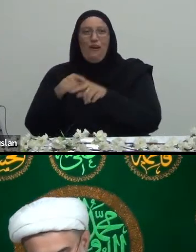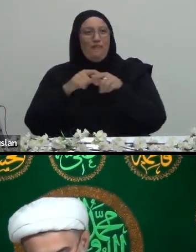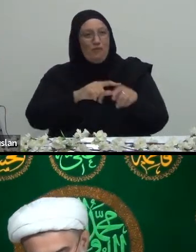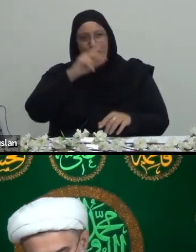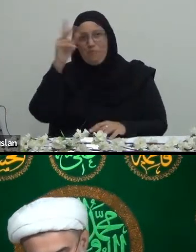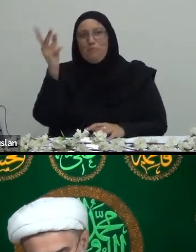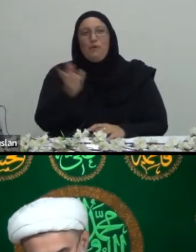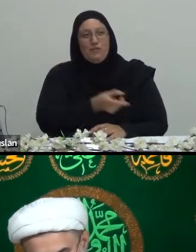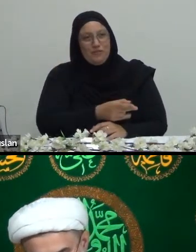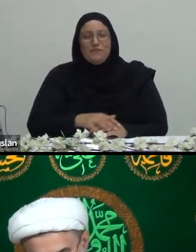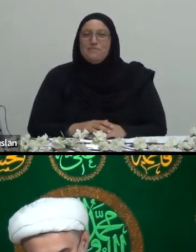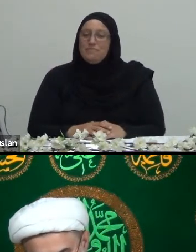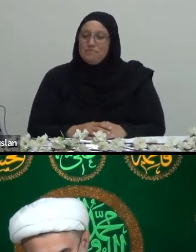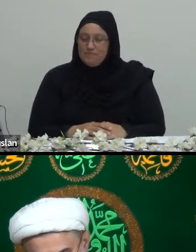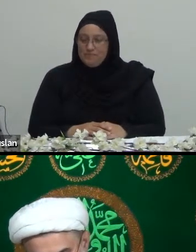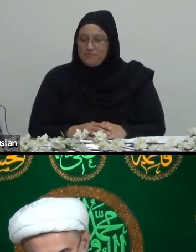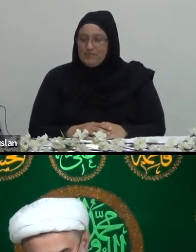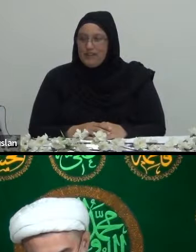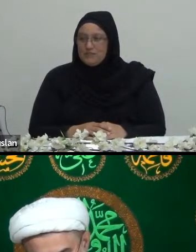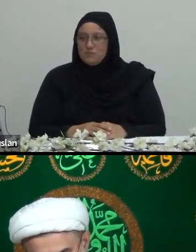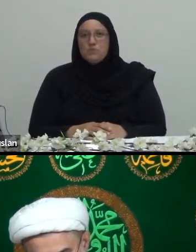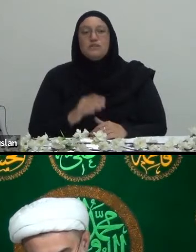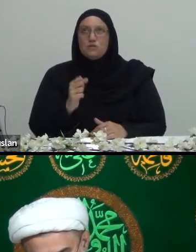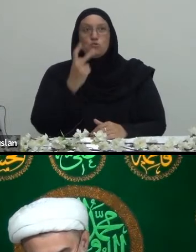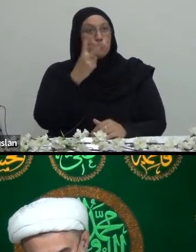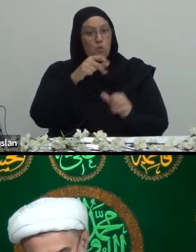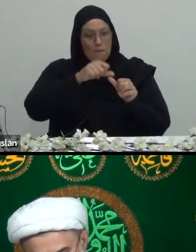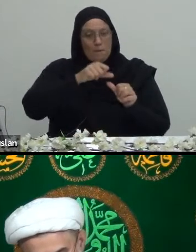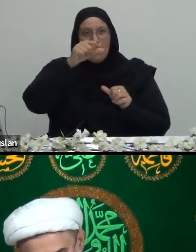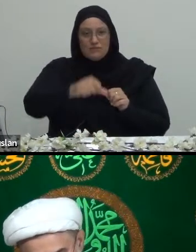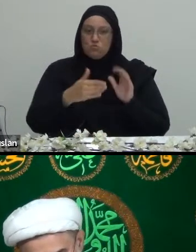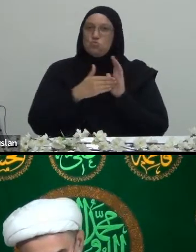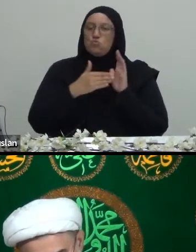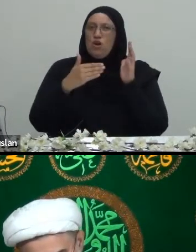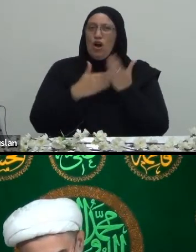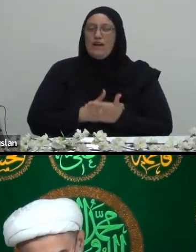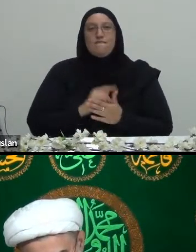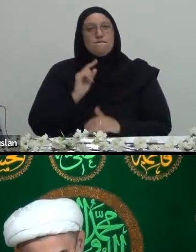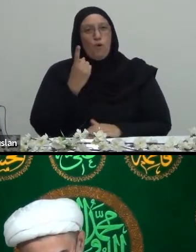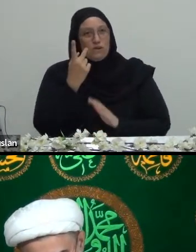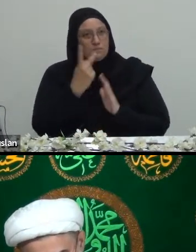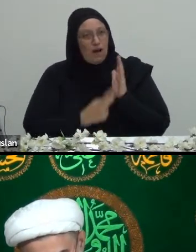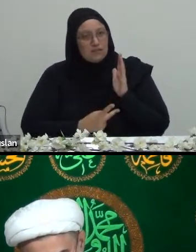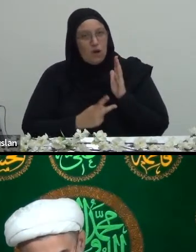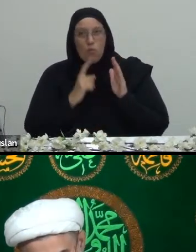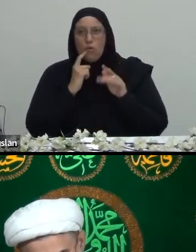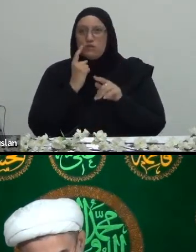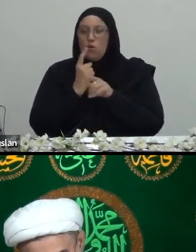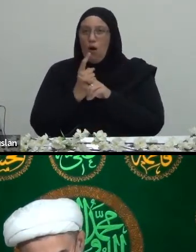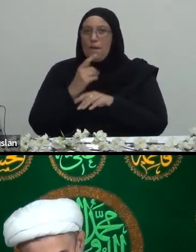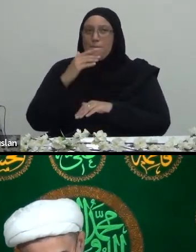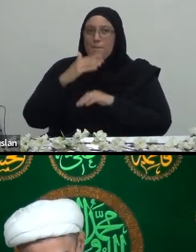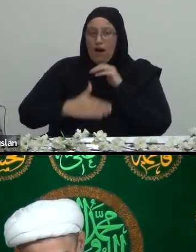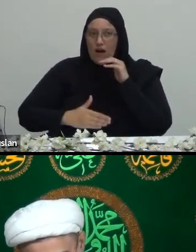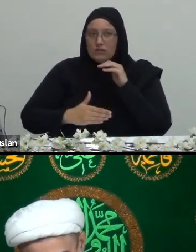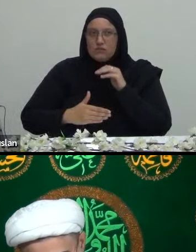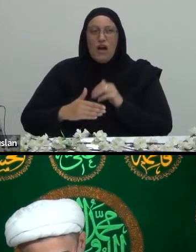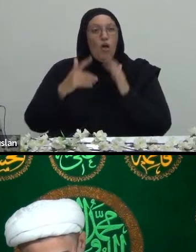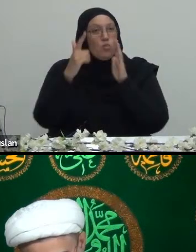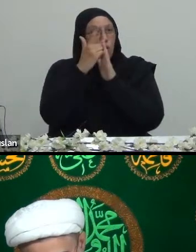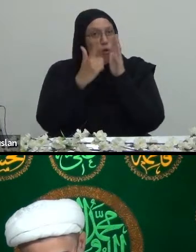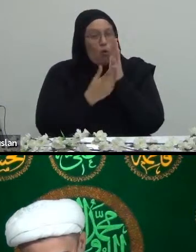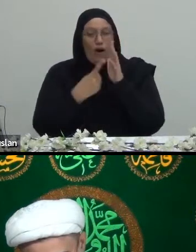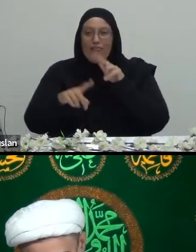first part is that, inshallah, tonight we go through the jurisprudence and the fiqh, courtesy of Sheikh